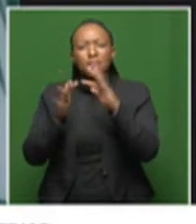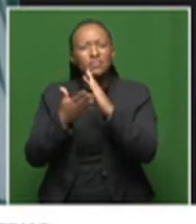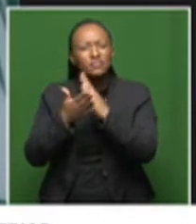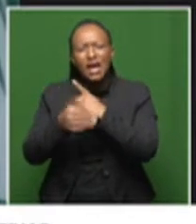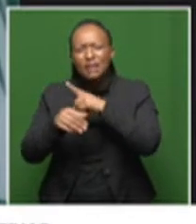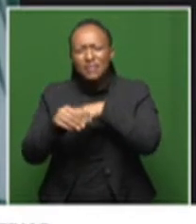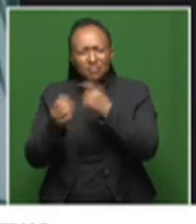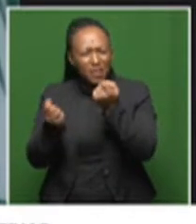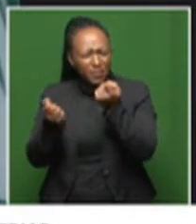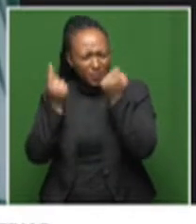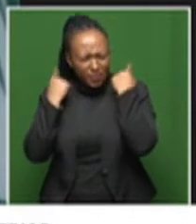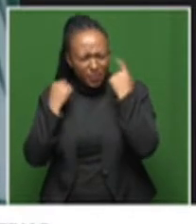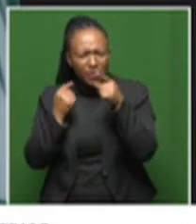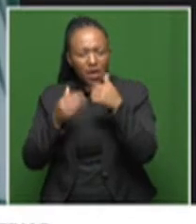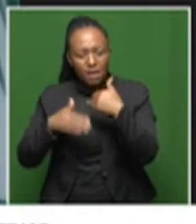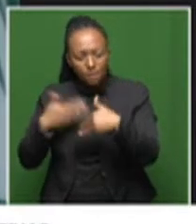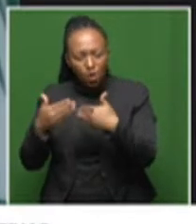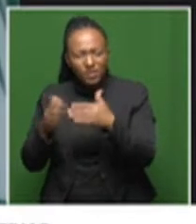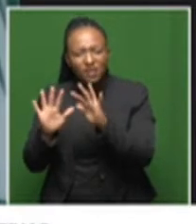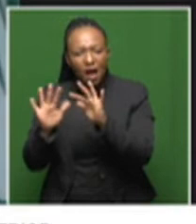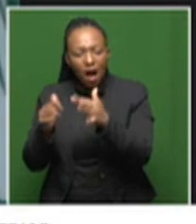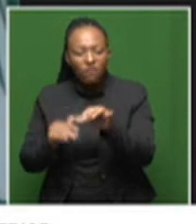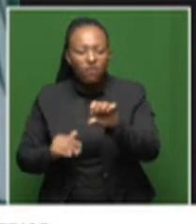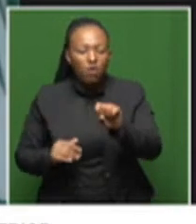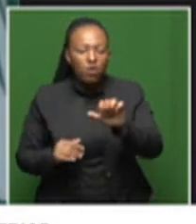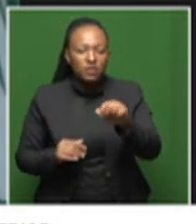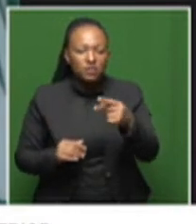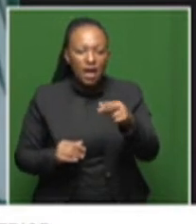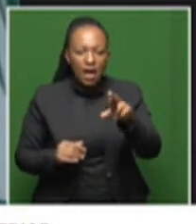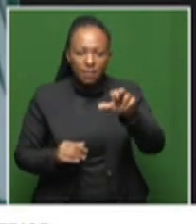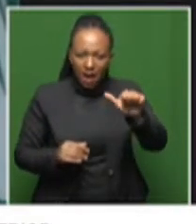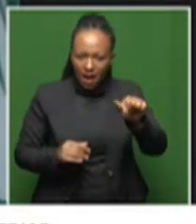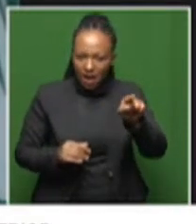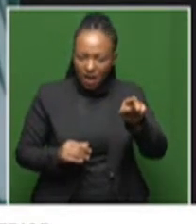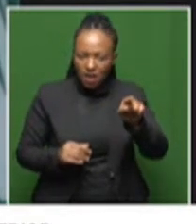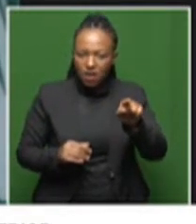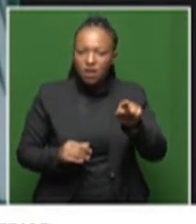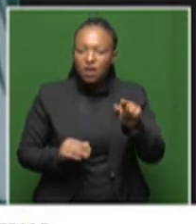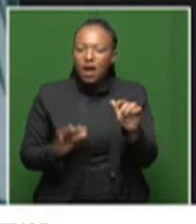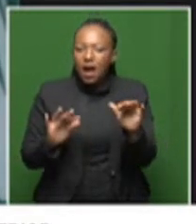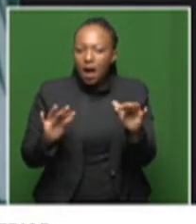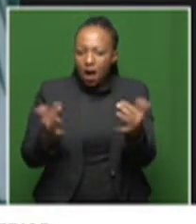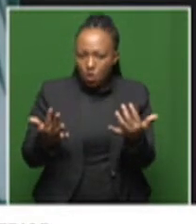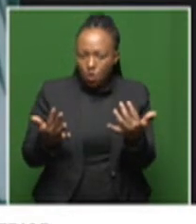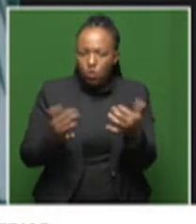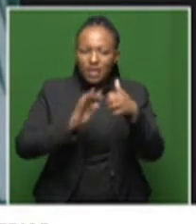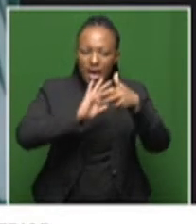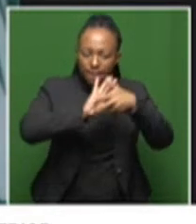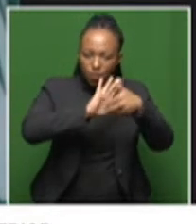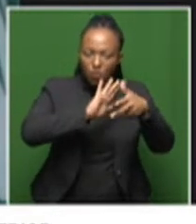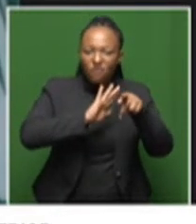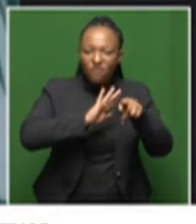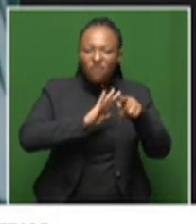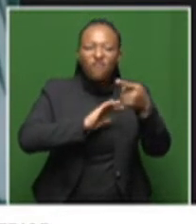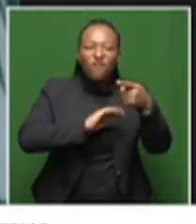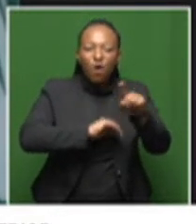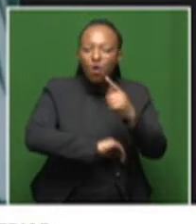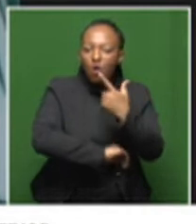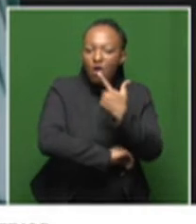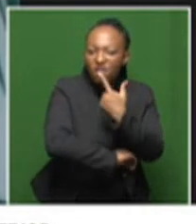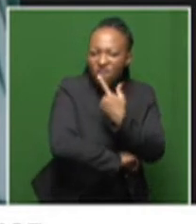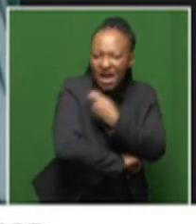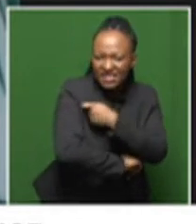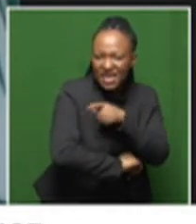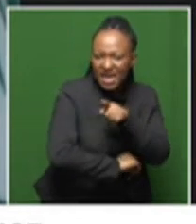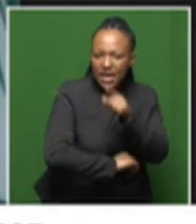misunderstand what the processes at SAPRA are and how they end up approving a vaccine and